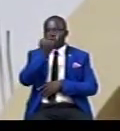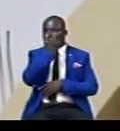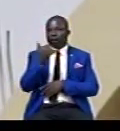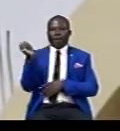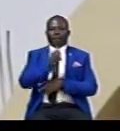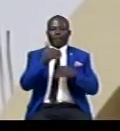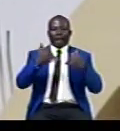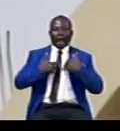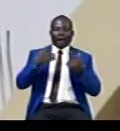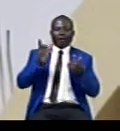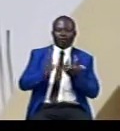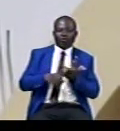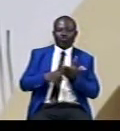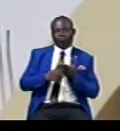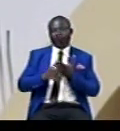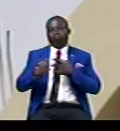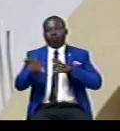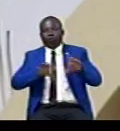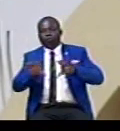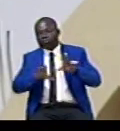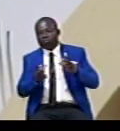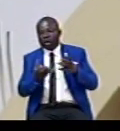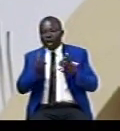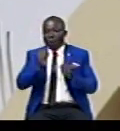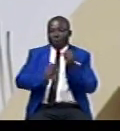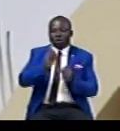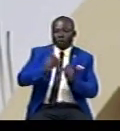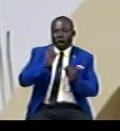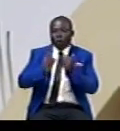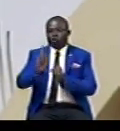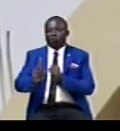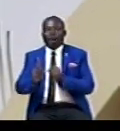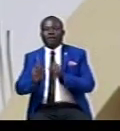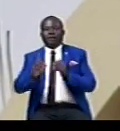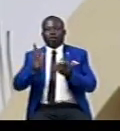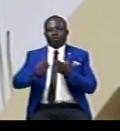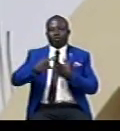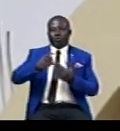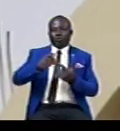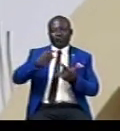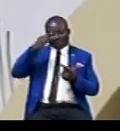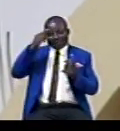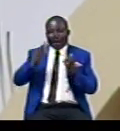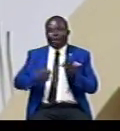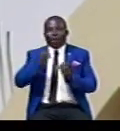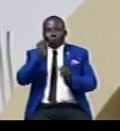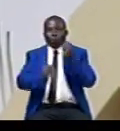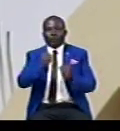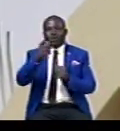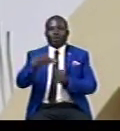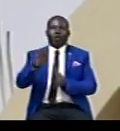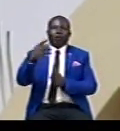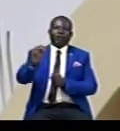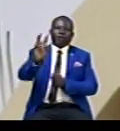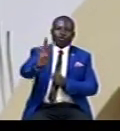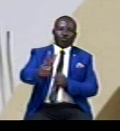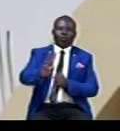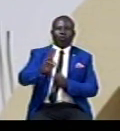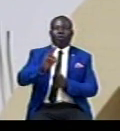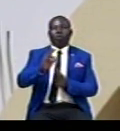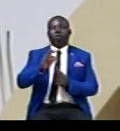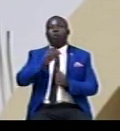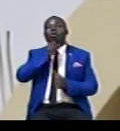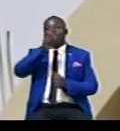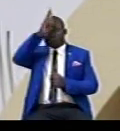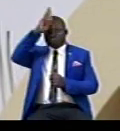lots to determine which of those two goods will be killed and which of them will be